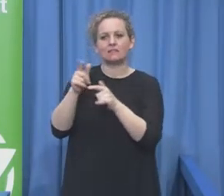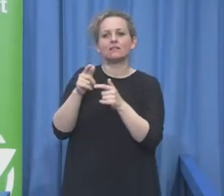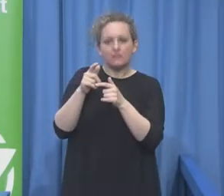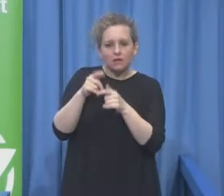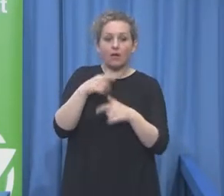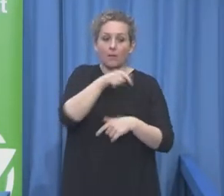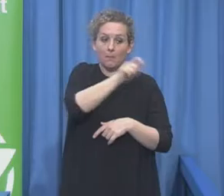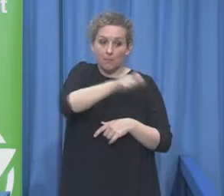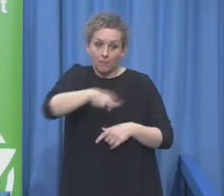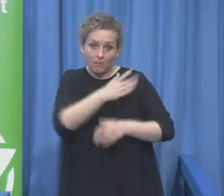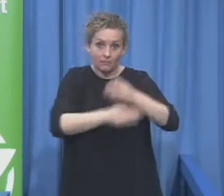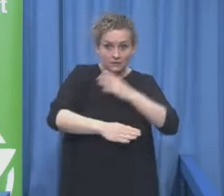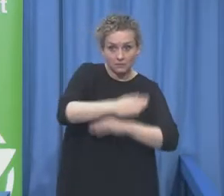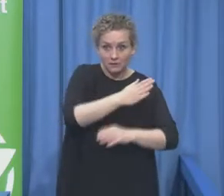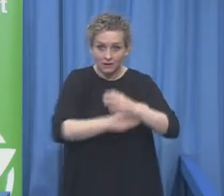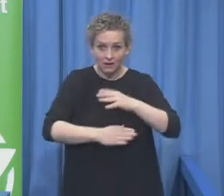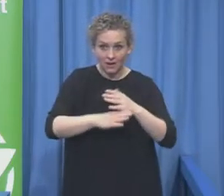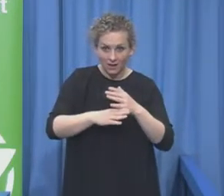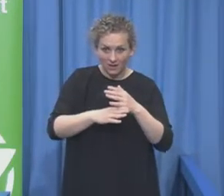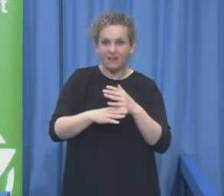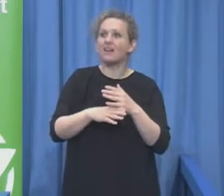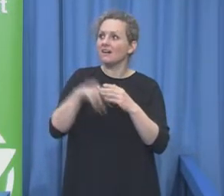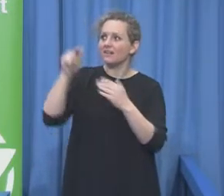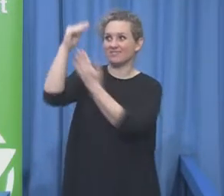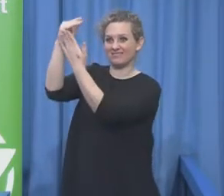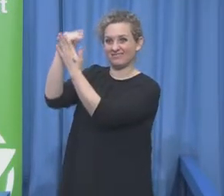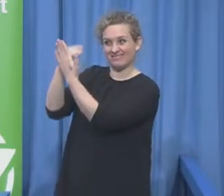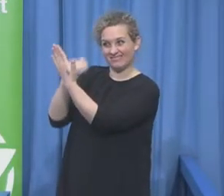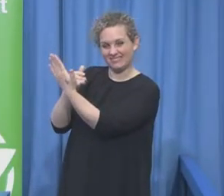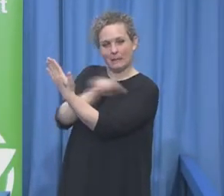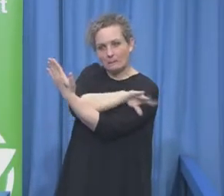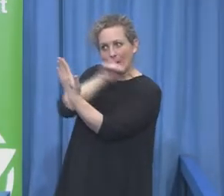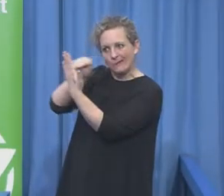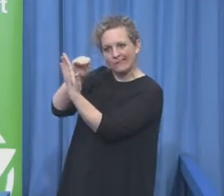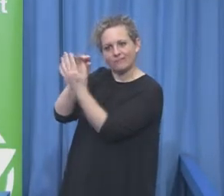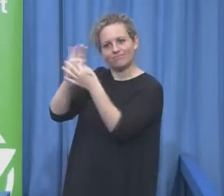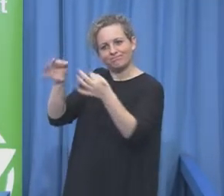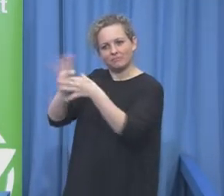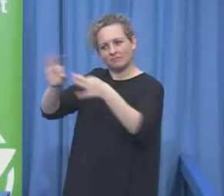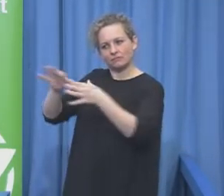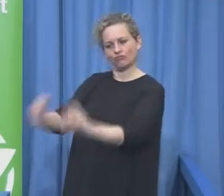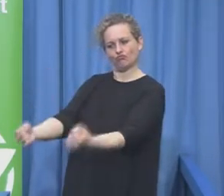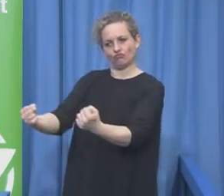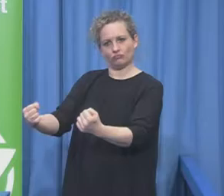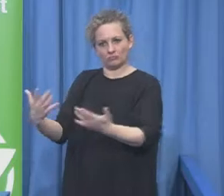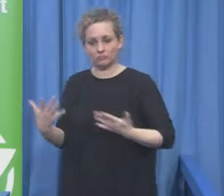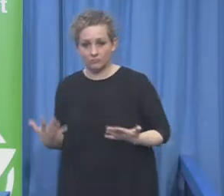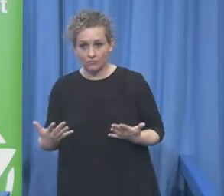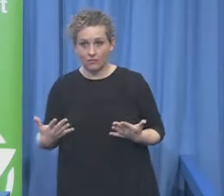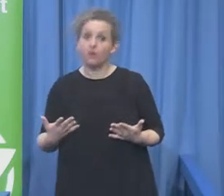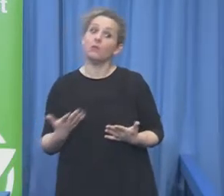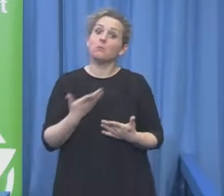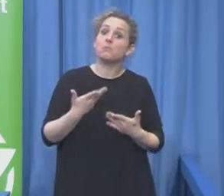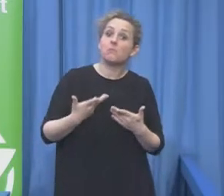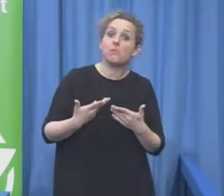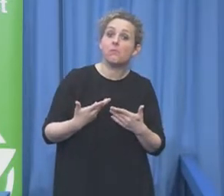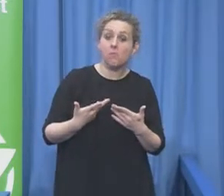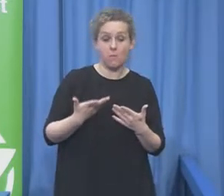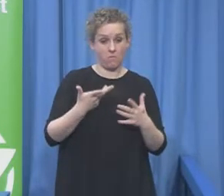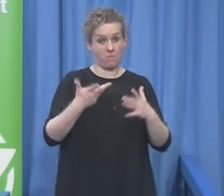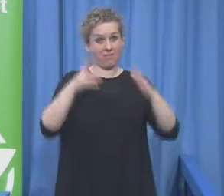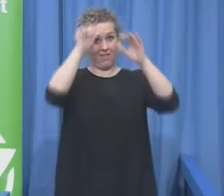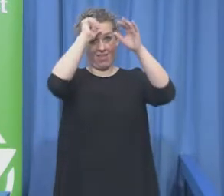disabilities. And imagine these jobs were in the local areas, and almost 300 people got jobs locally near their home into